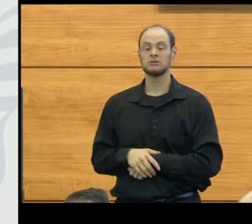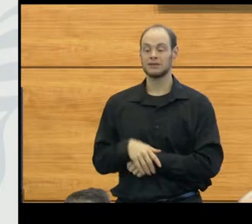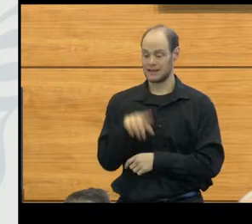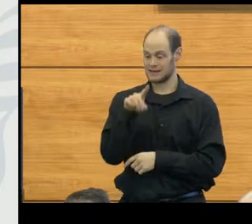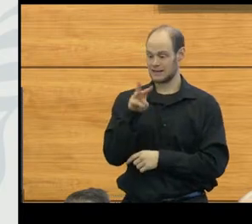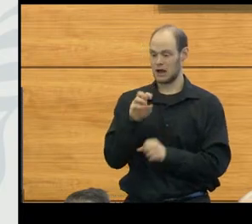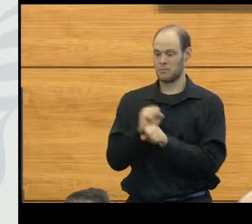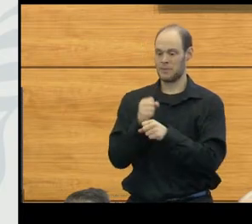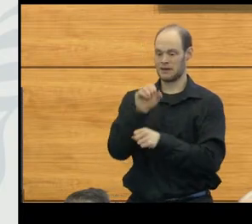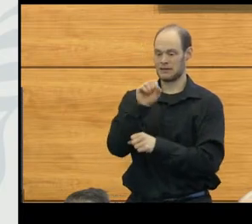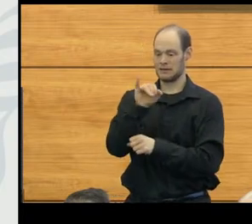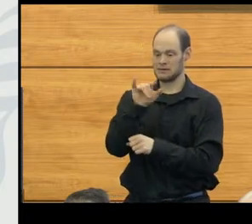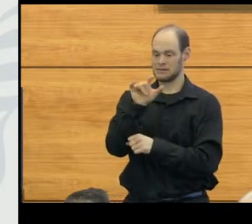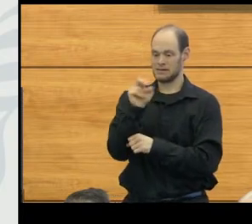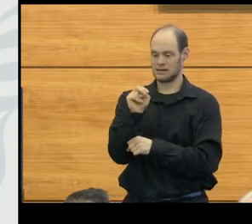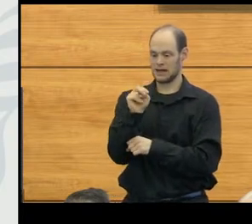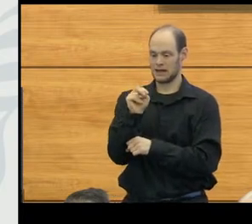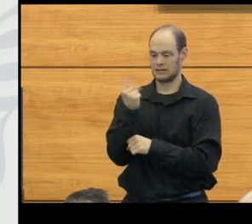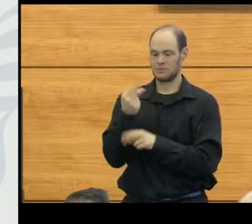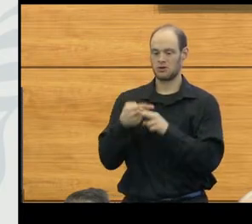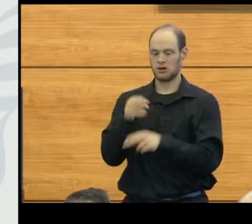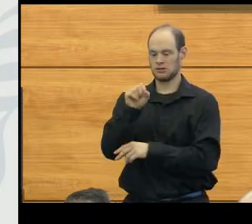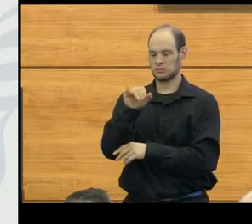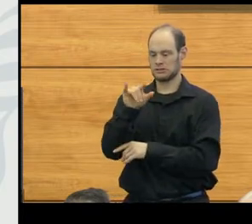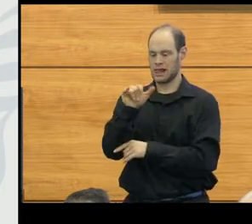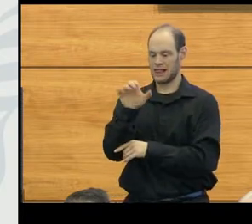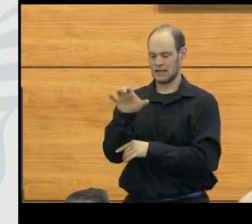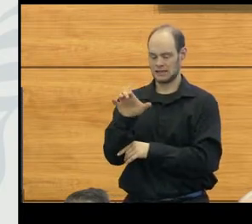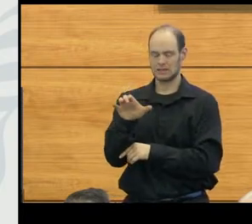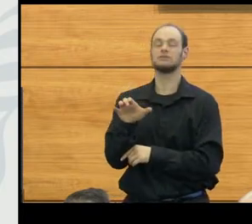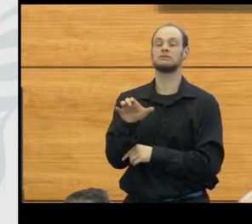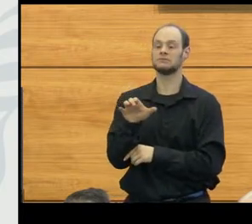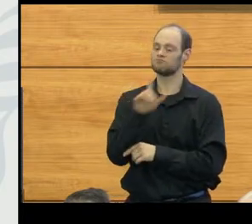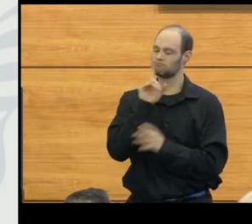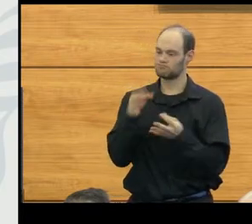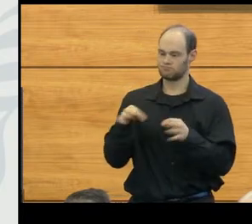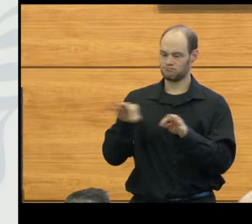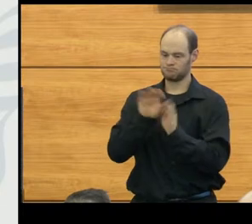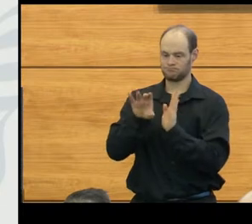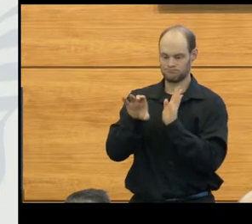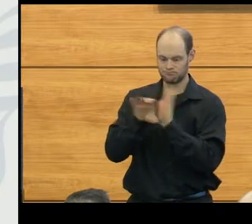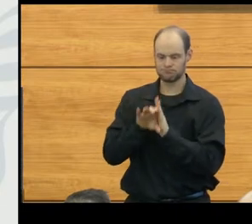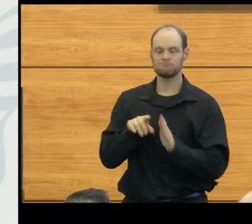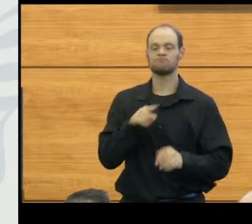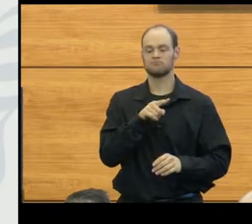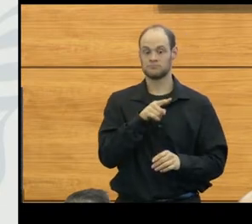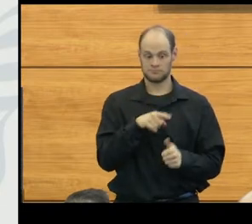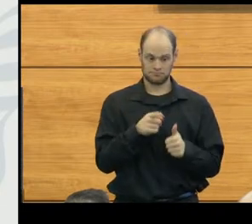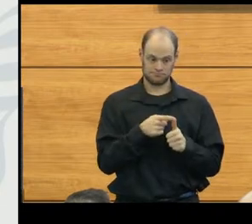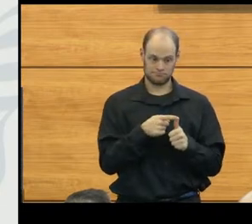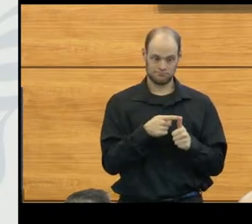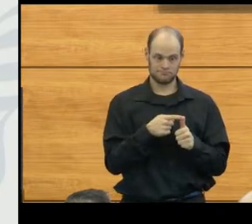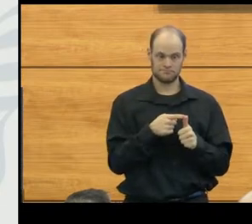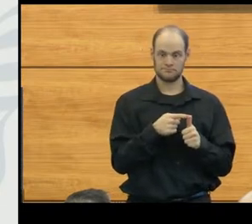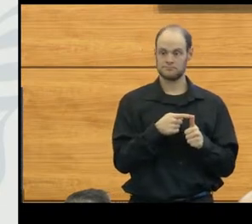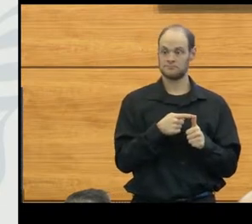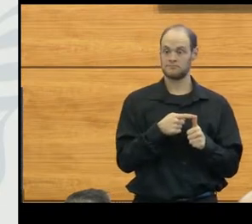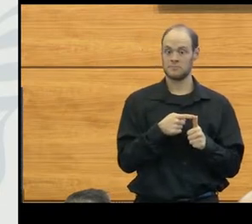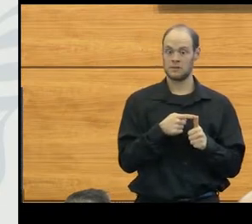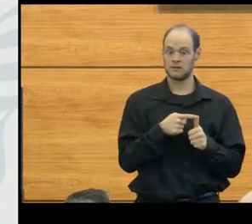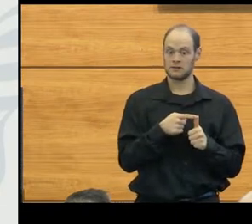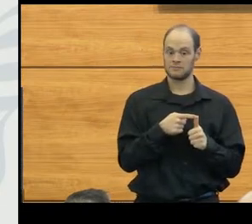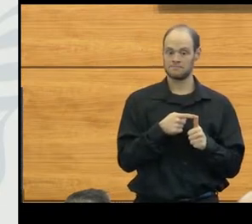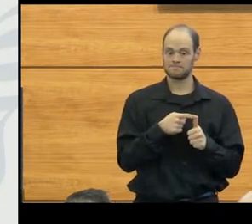a silicon derivative called Silastic. There were important characteristics about this. One, it could